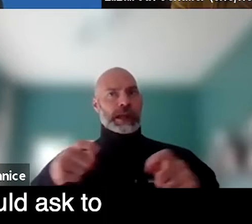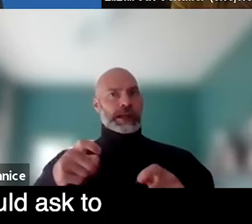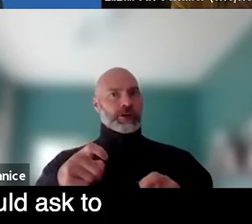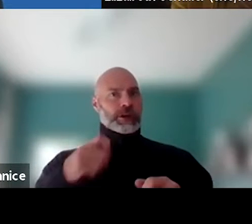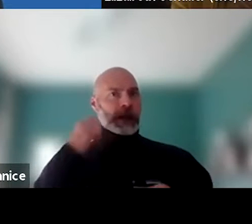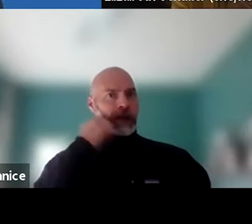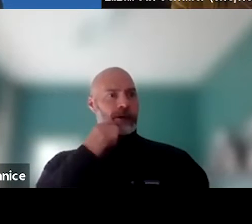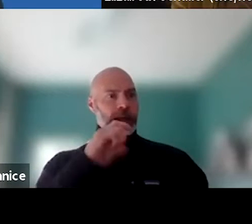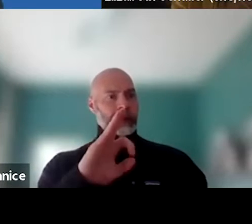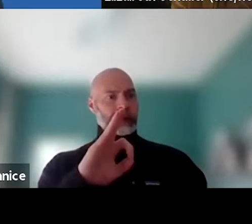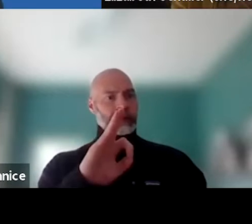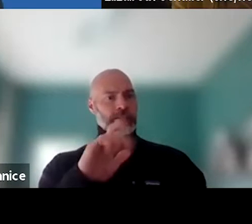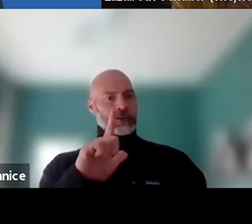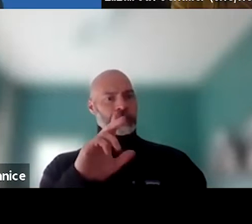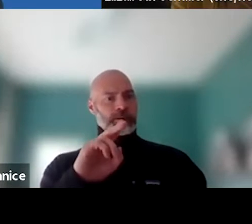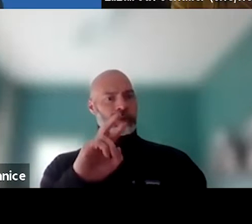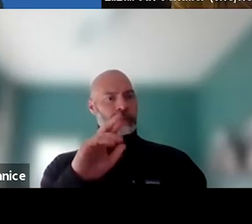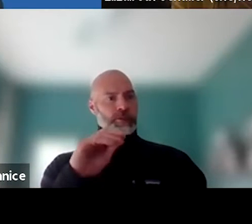from home